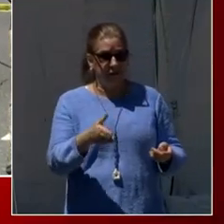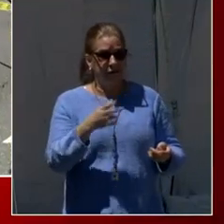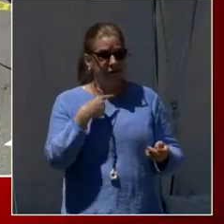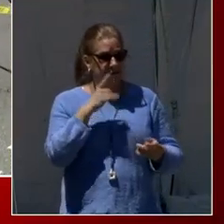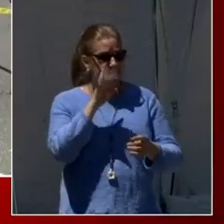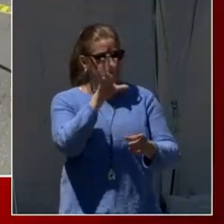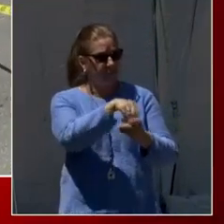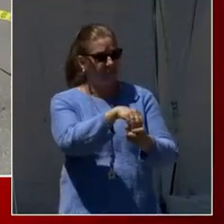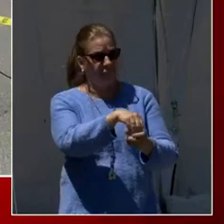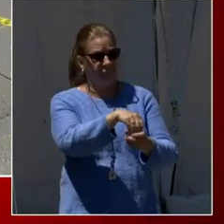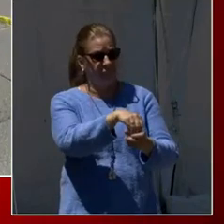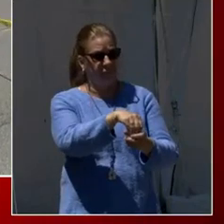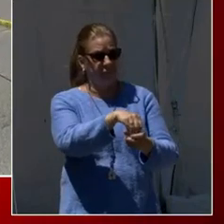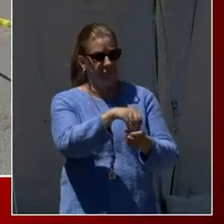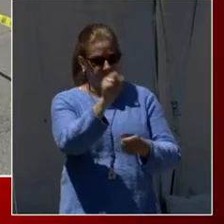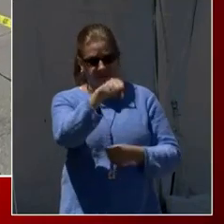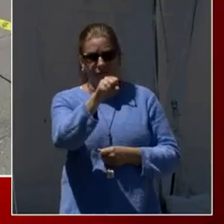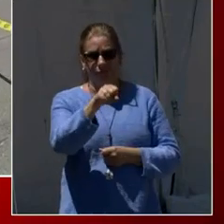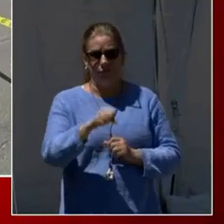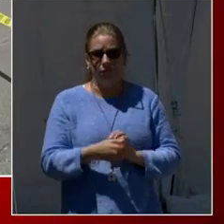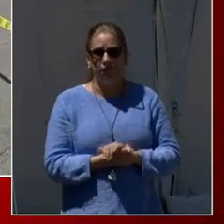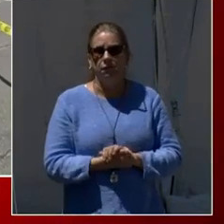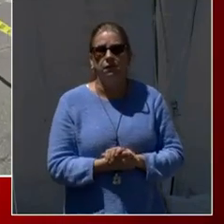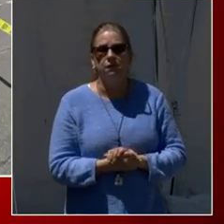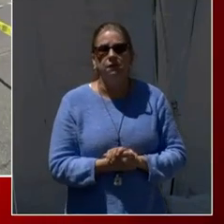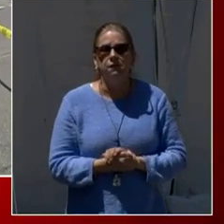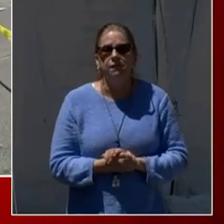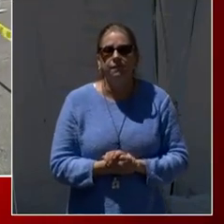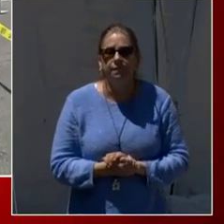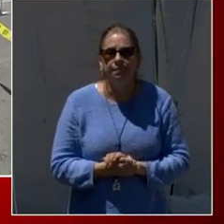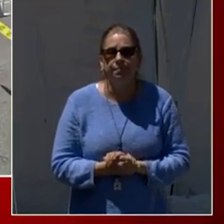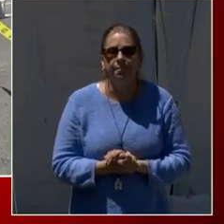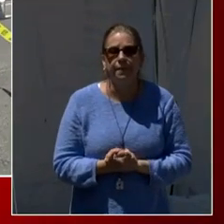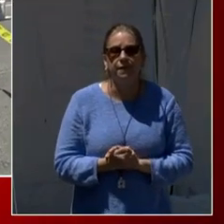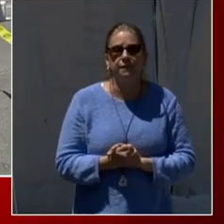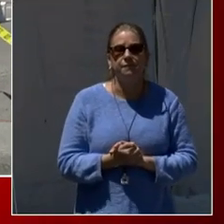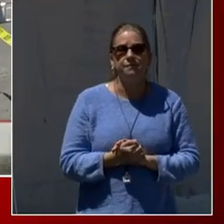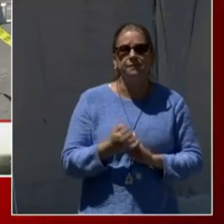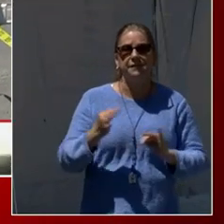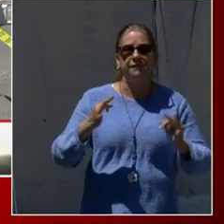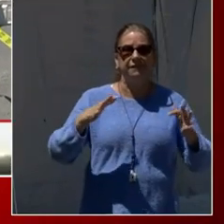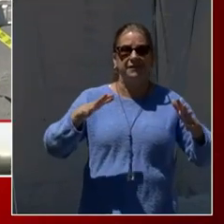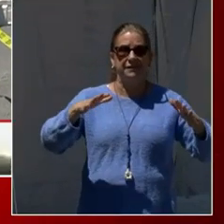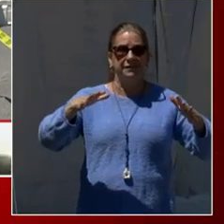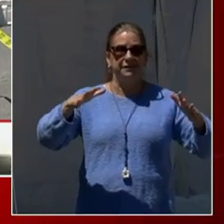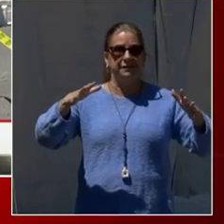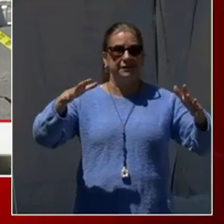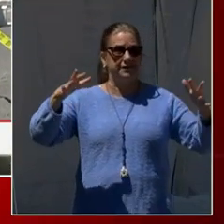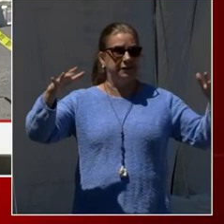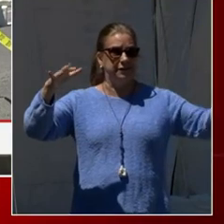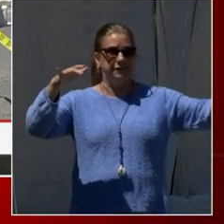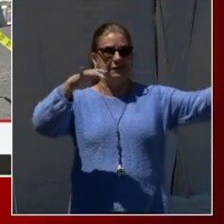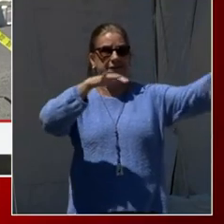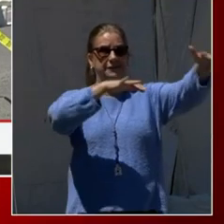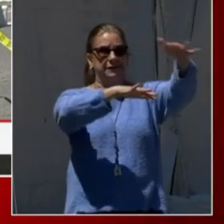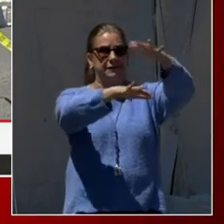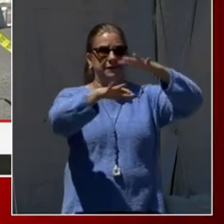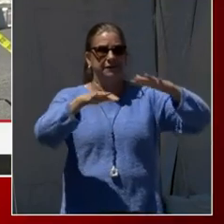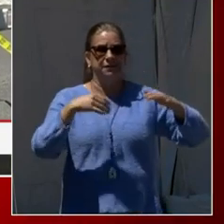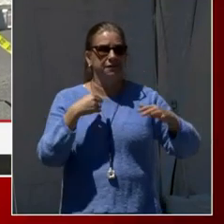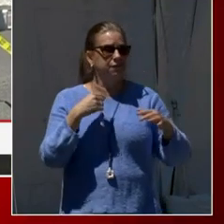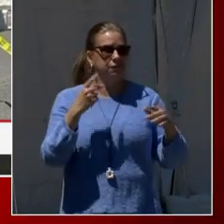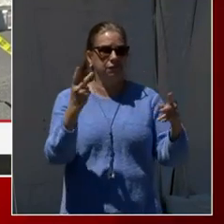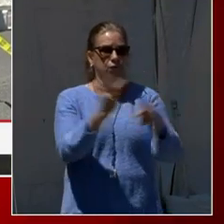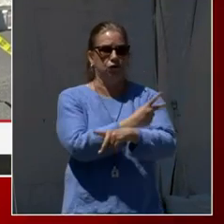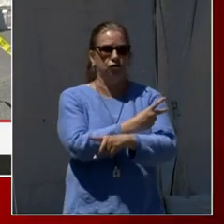is when we do take police action in the large crowds, that it agitates the crowds and it becomes very volatile and